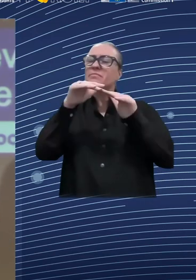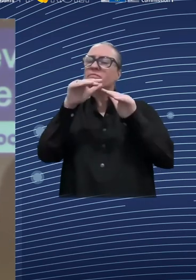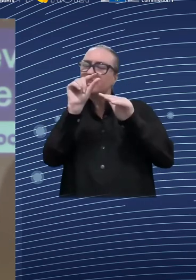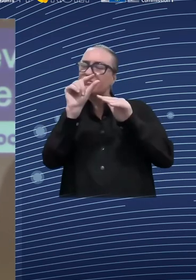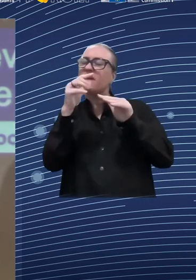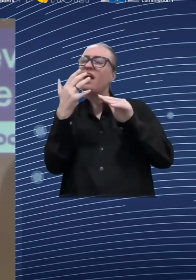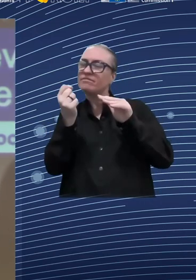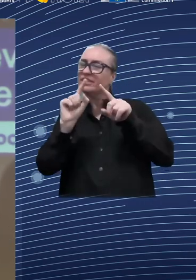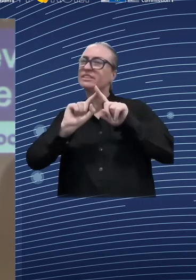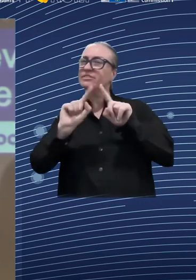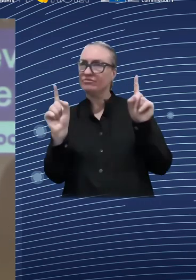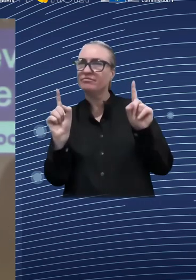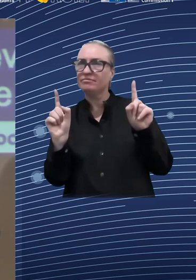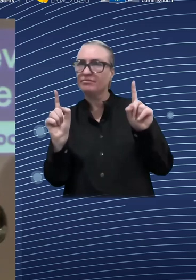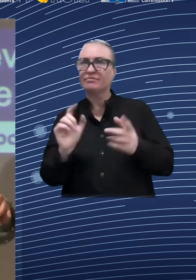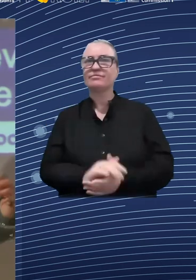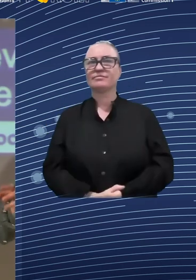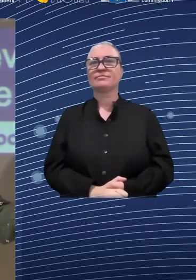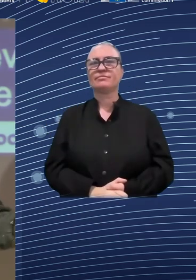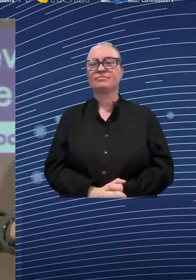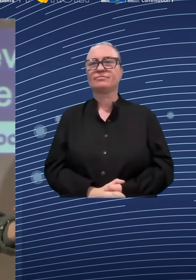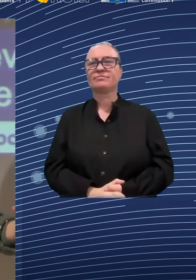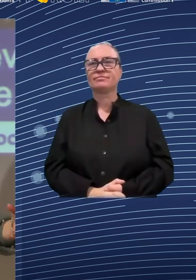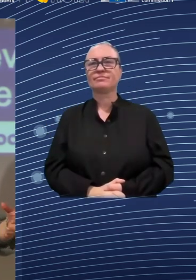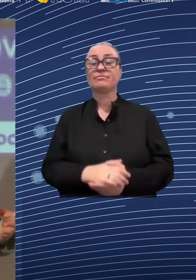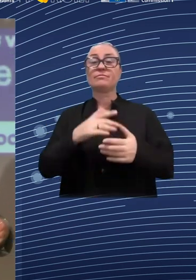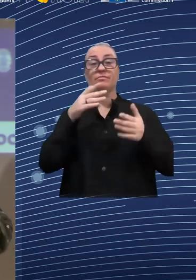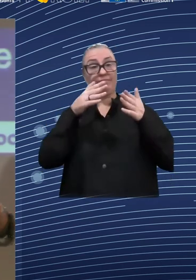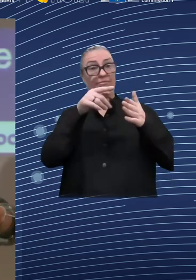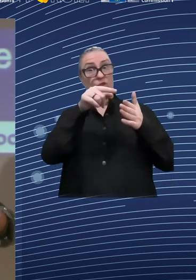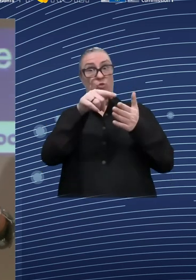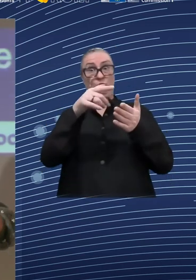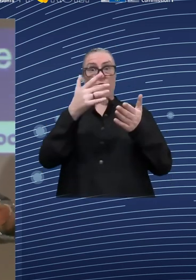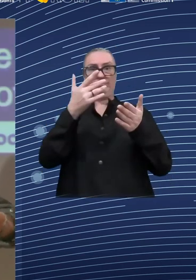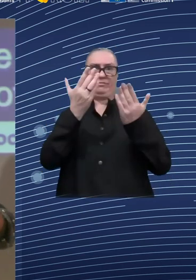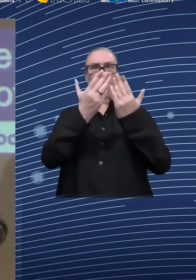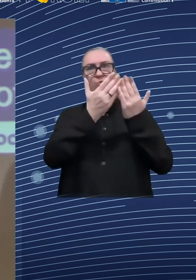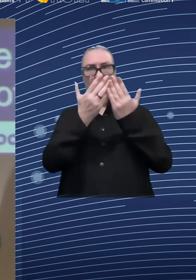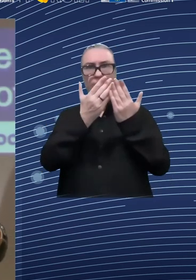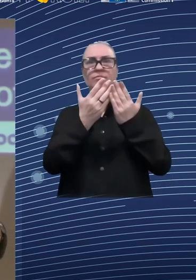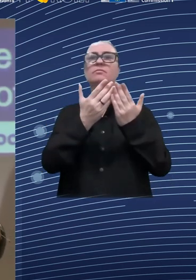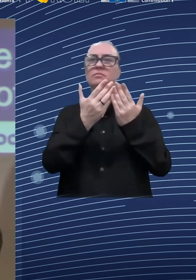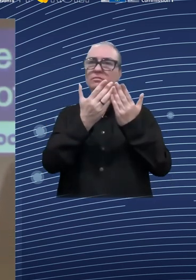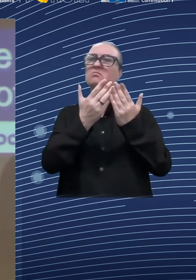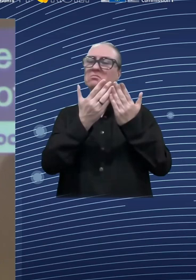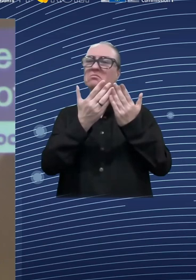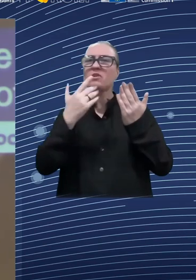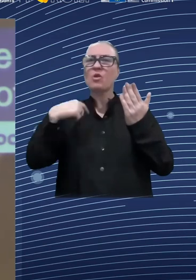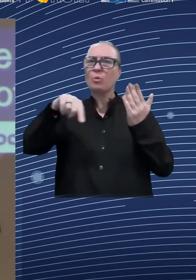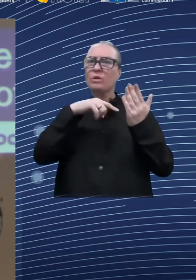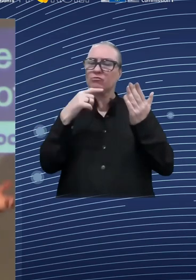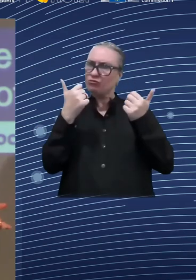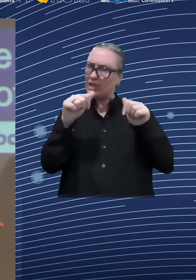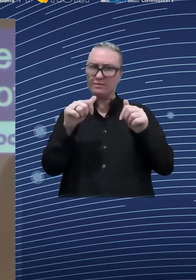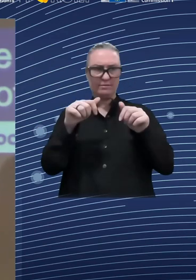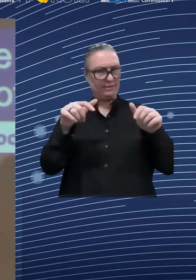it's difficult because we don't really have exact instructions how to proceed with different disabilities. And it's a